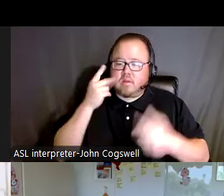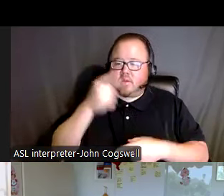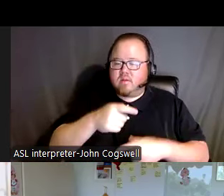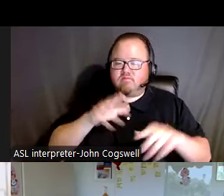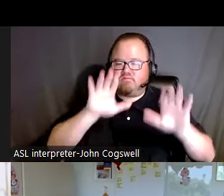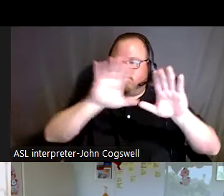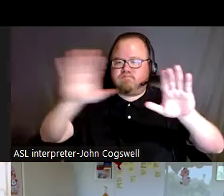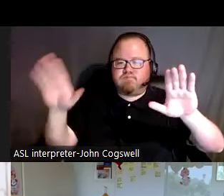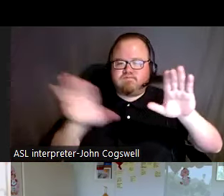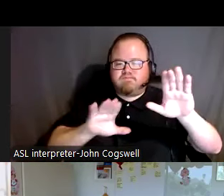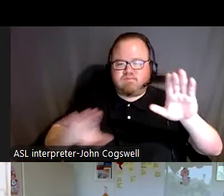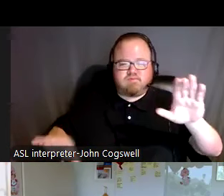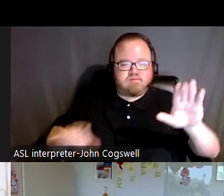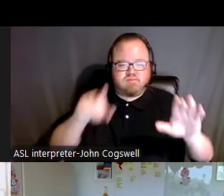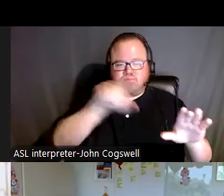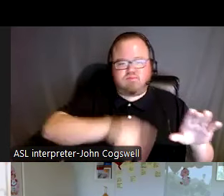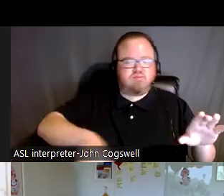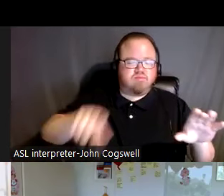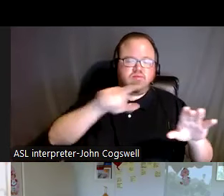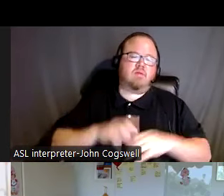layout of